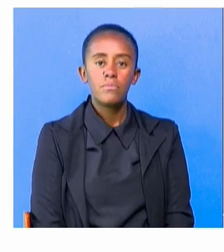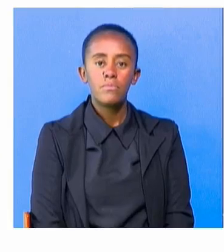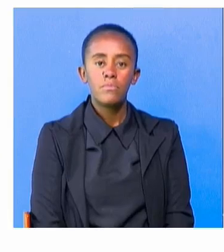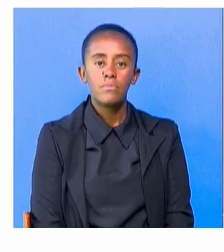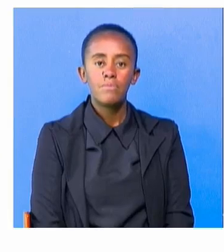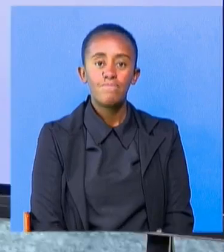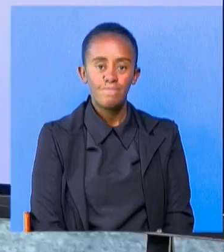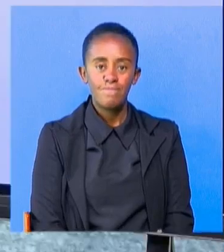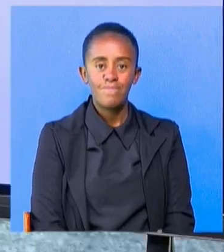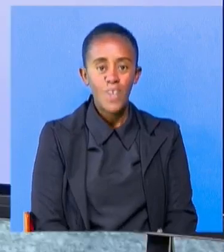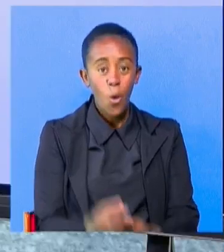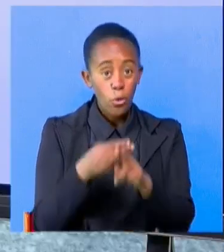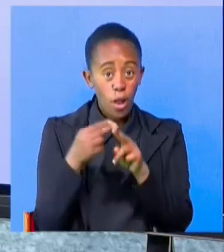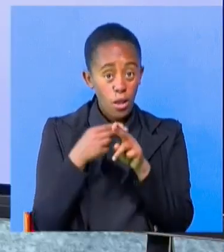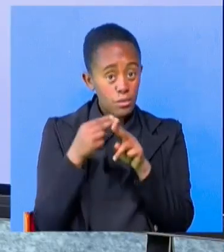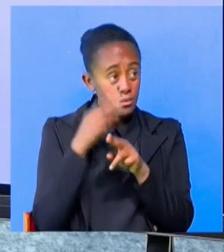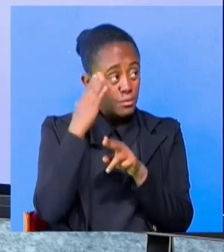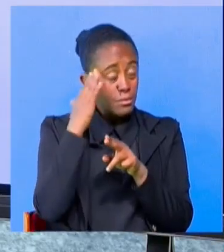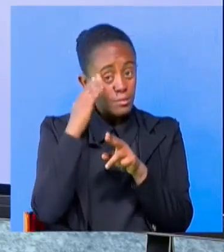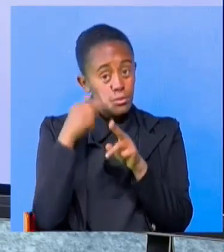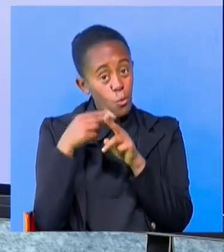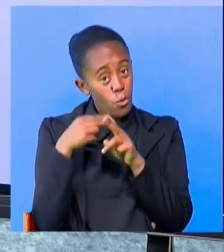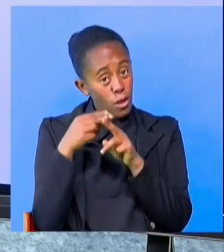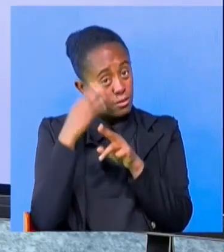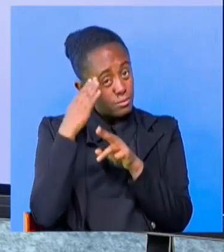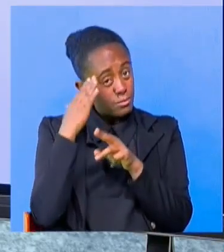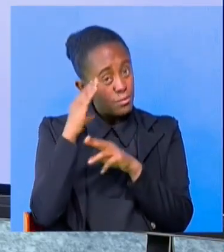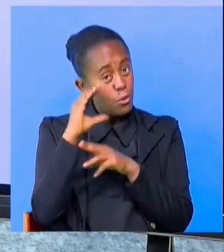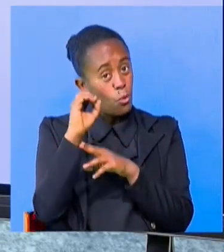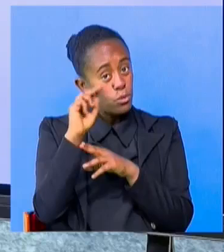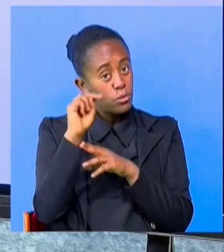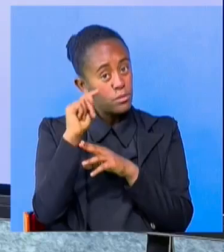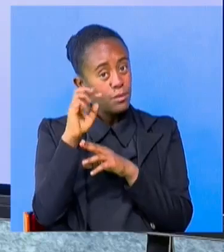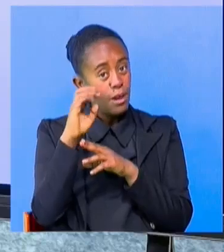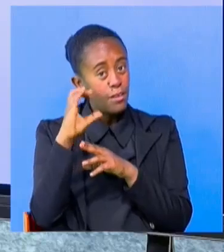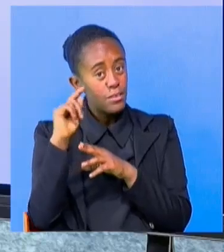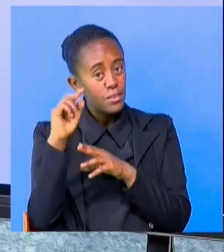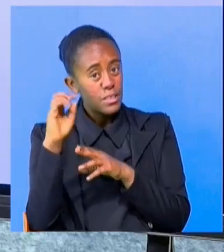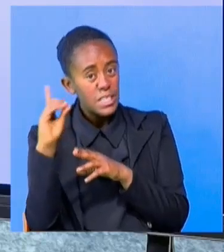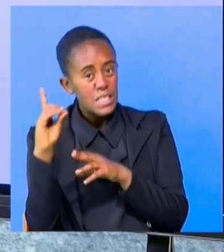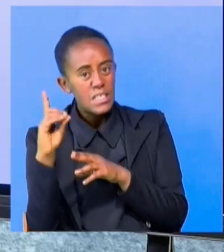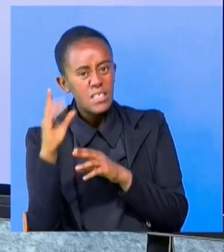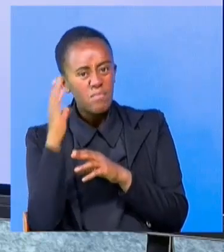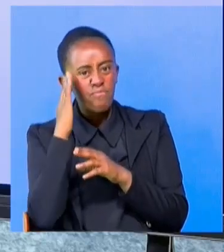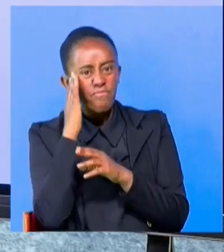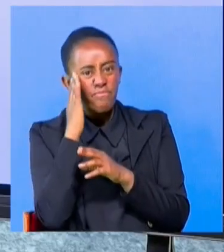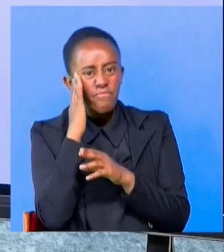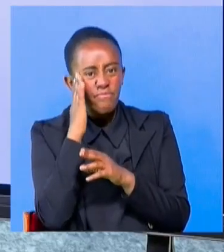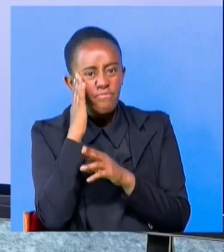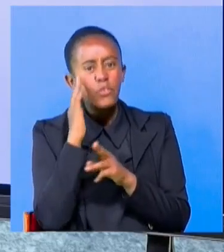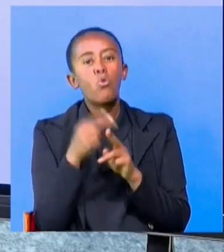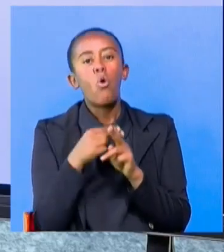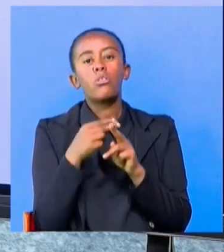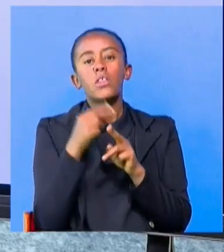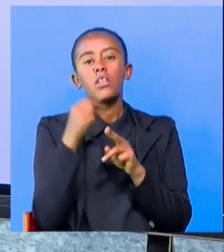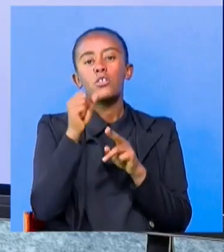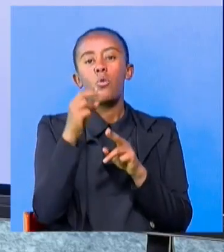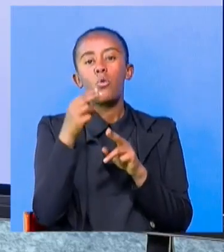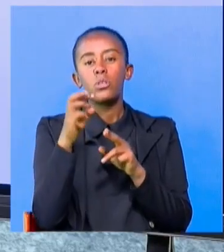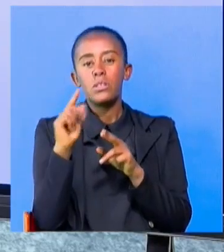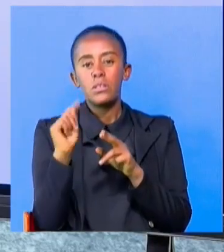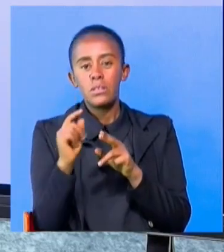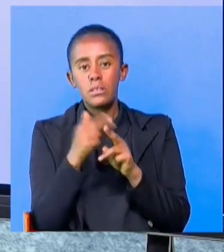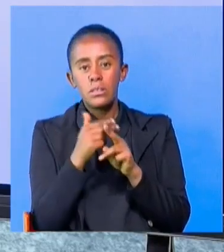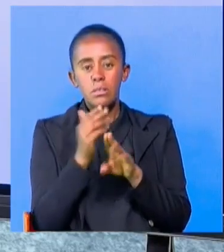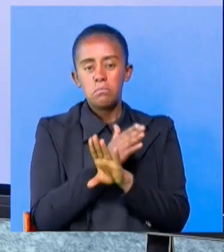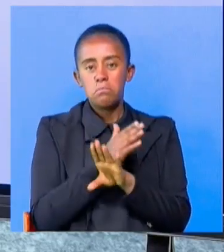You know contracted form? It is a short form of, you know what contracted form? I hope you know in your previous